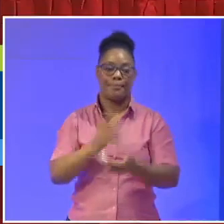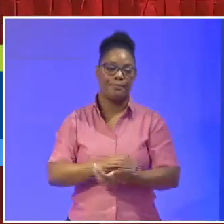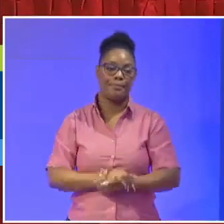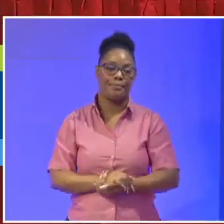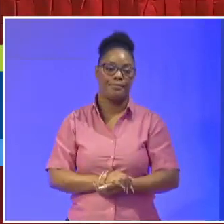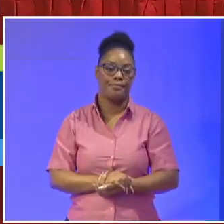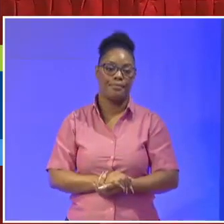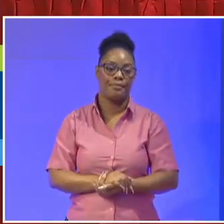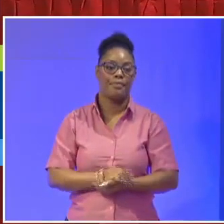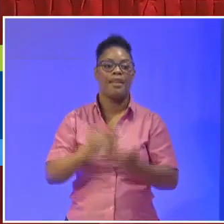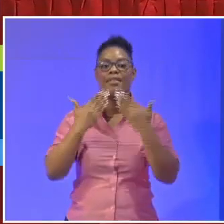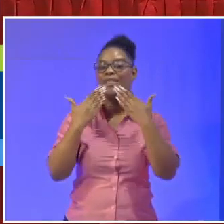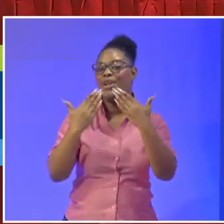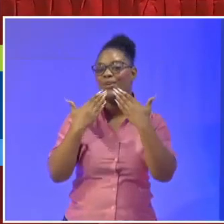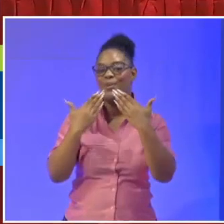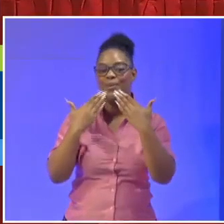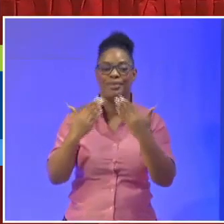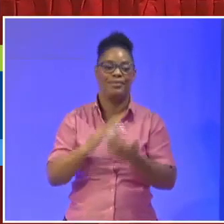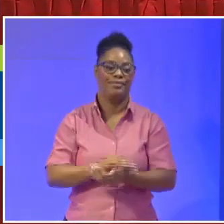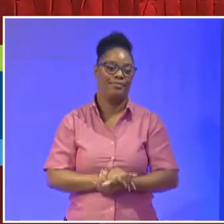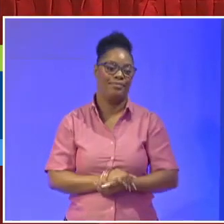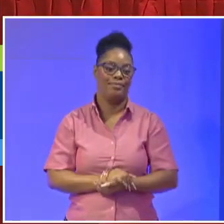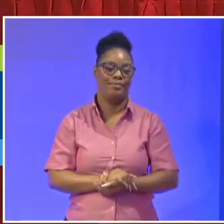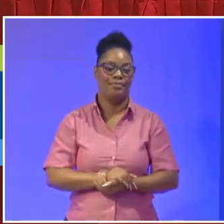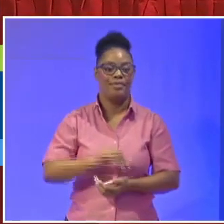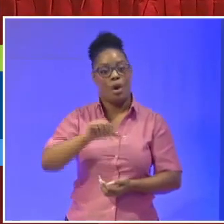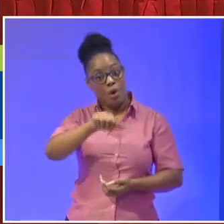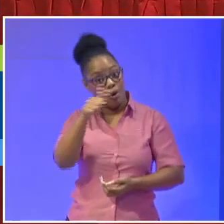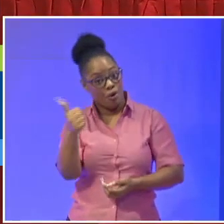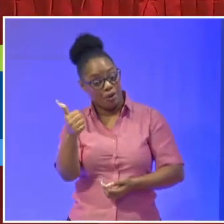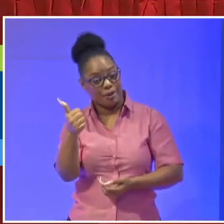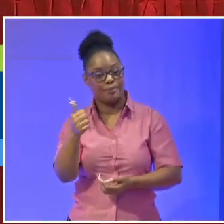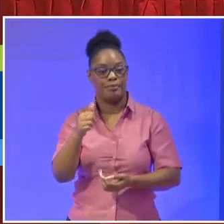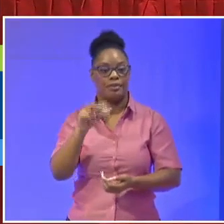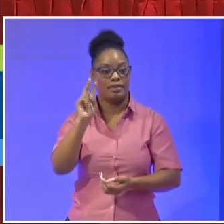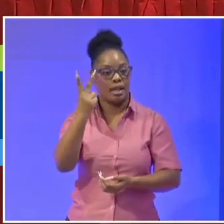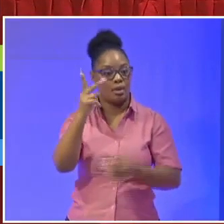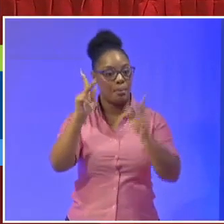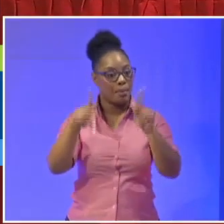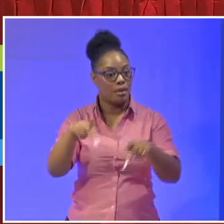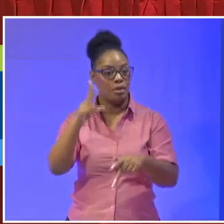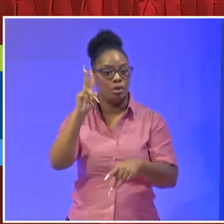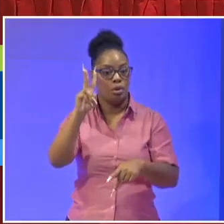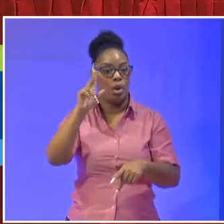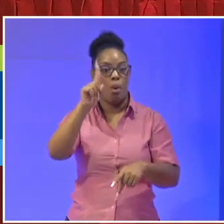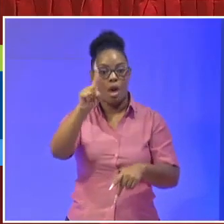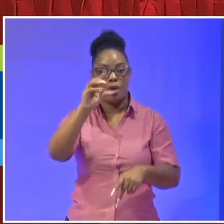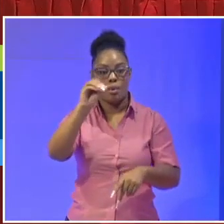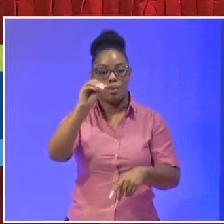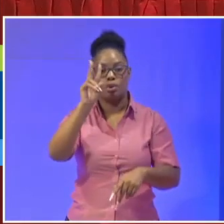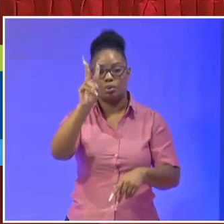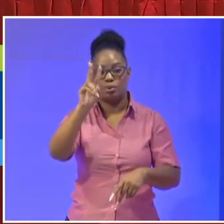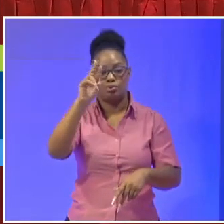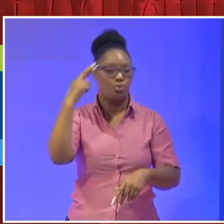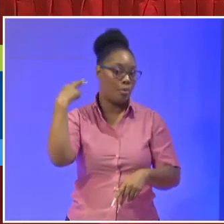Thank you very much. And we move on to our second person, 103.1 FM. We're ready for your